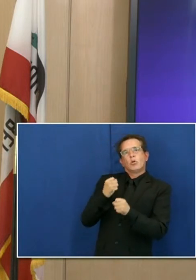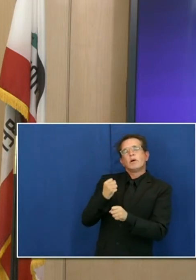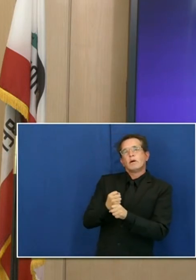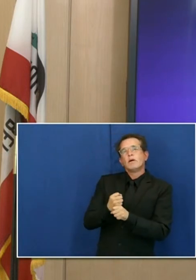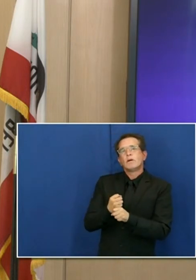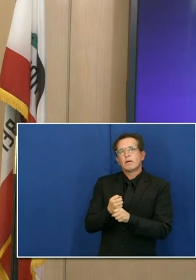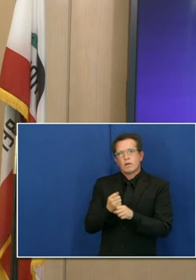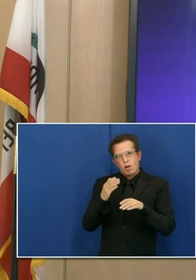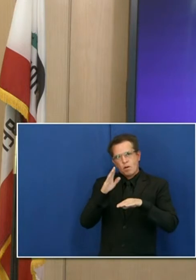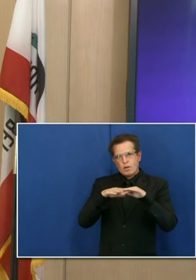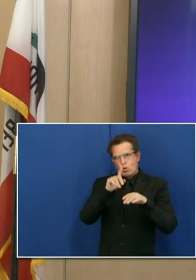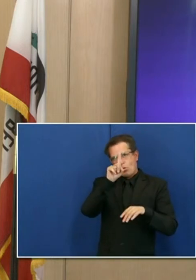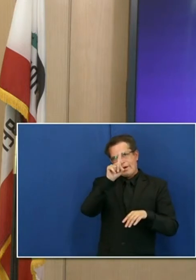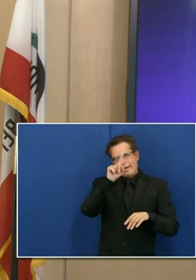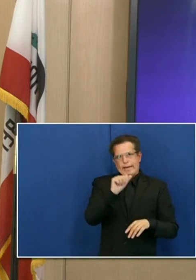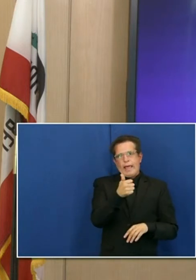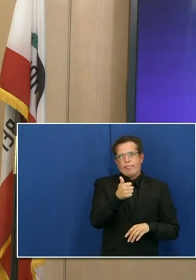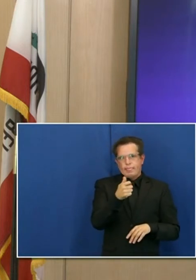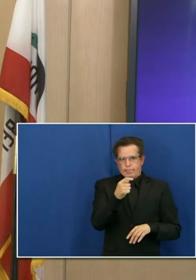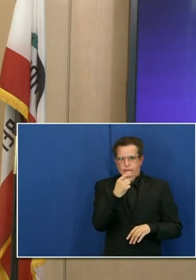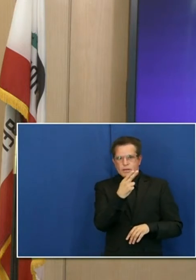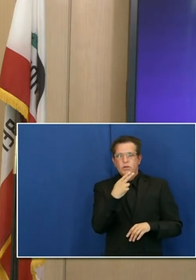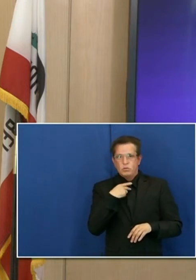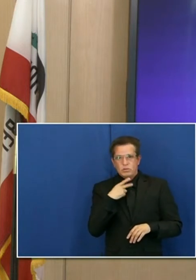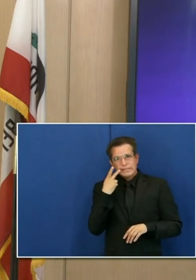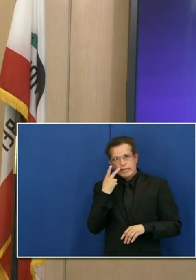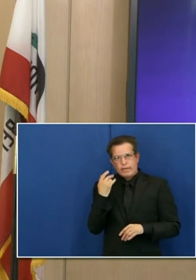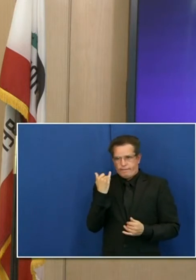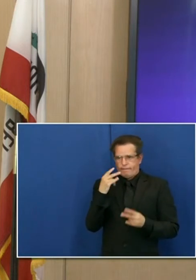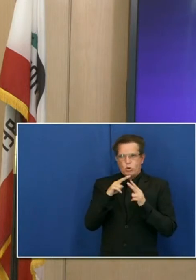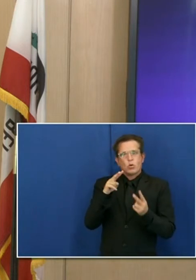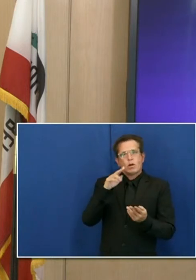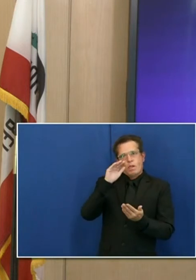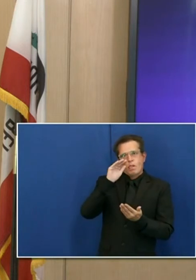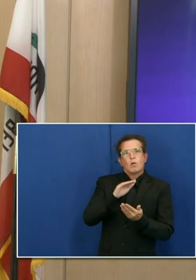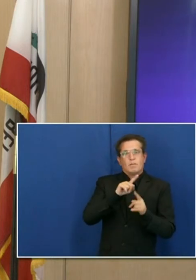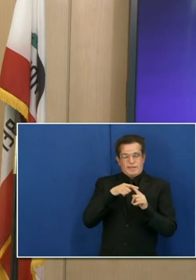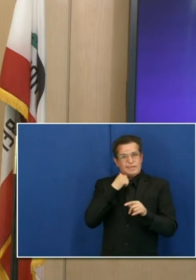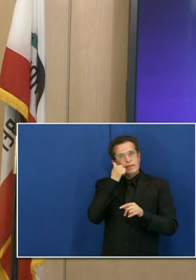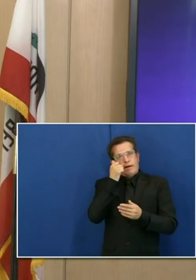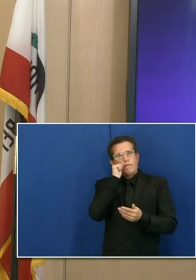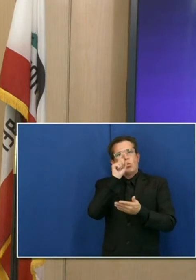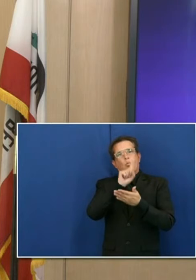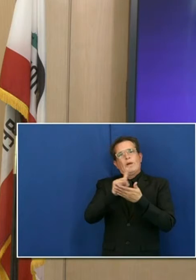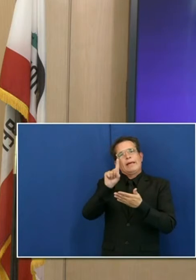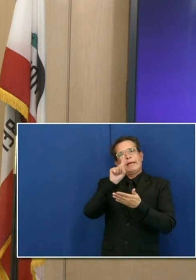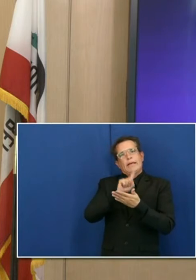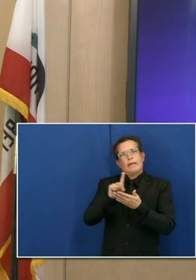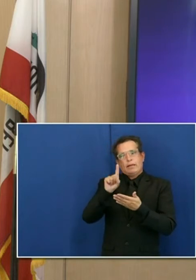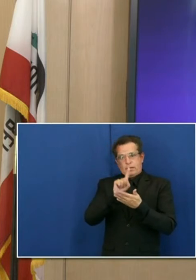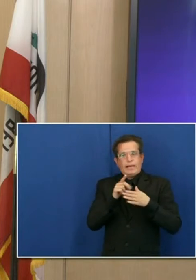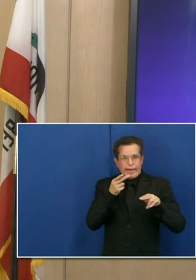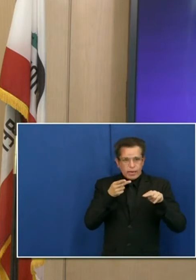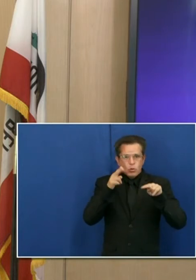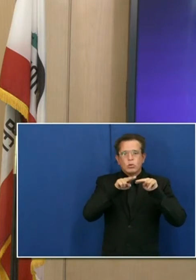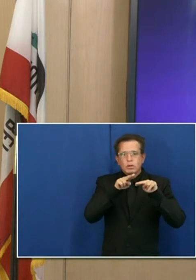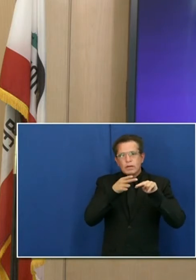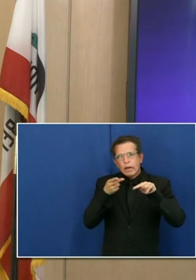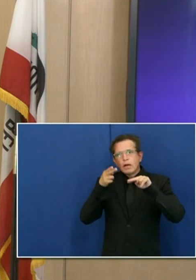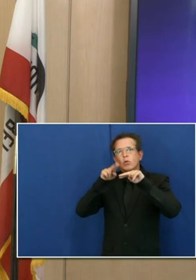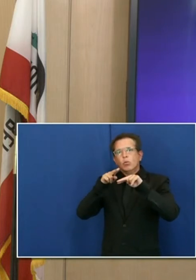would see in a normal flu season to date, this week-to-week increase clearly shows